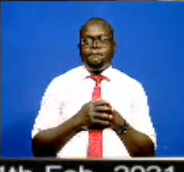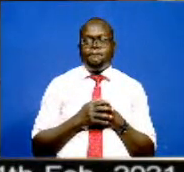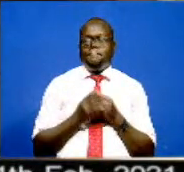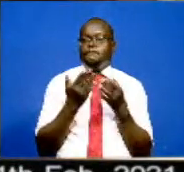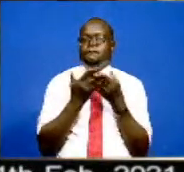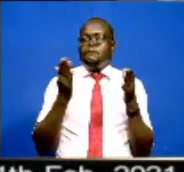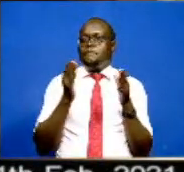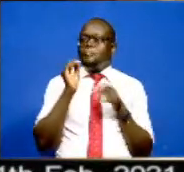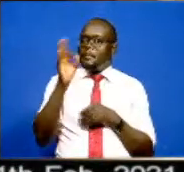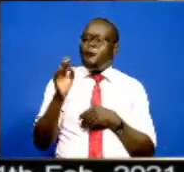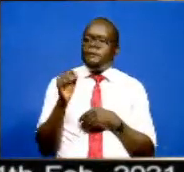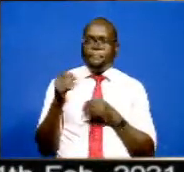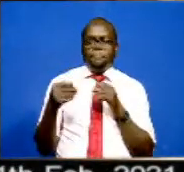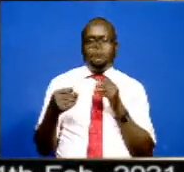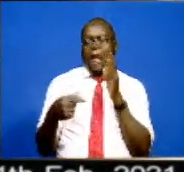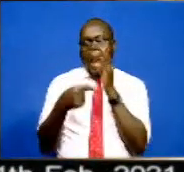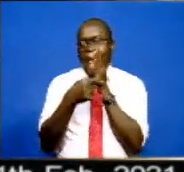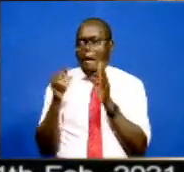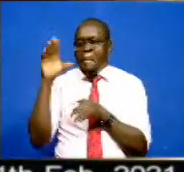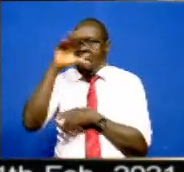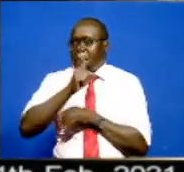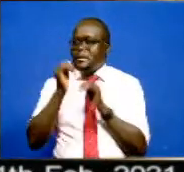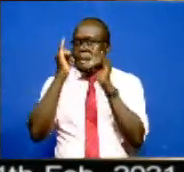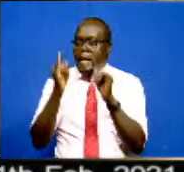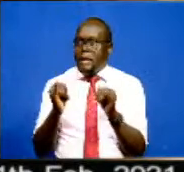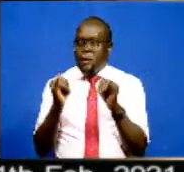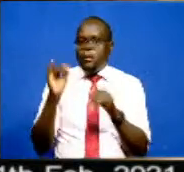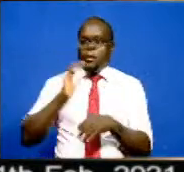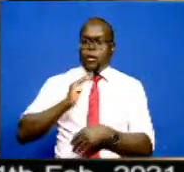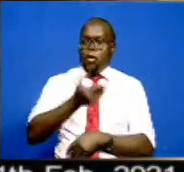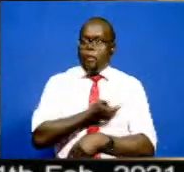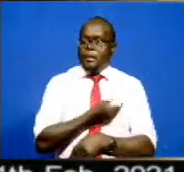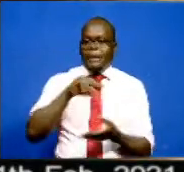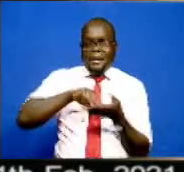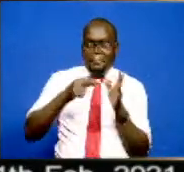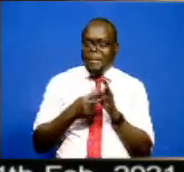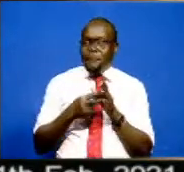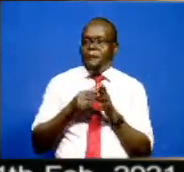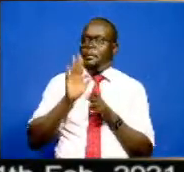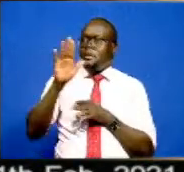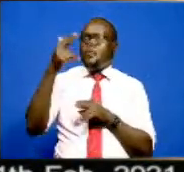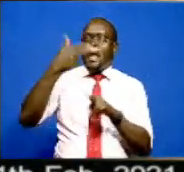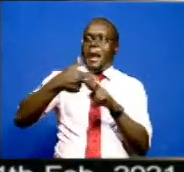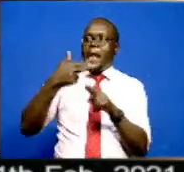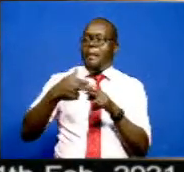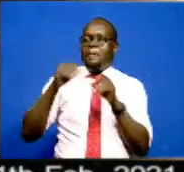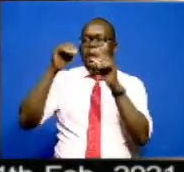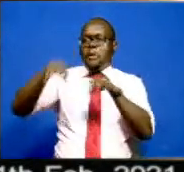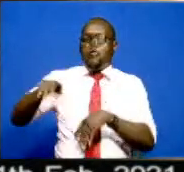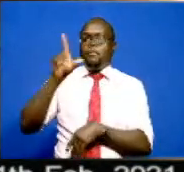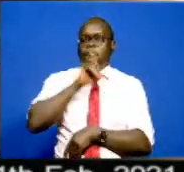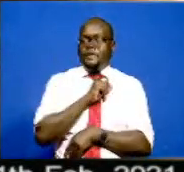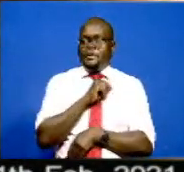anyone, if you don't find your name in the new reconstitution, then you know your name has been dropped.